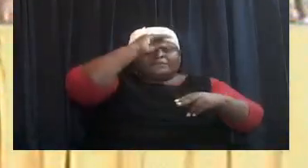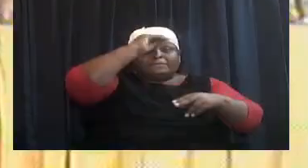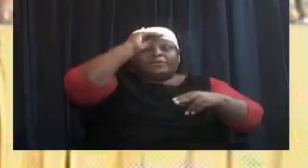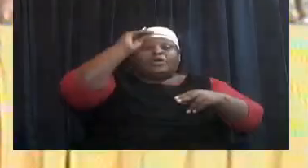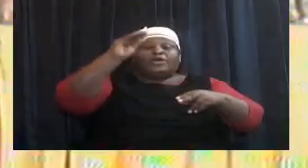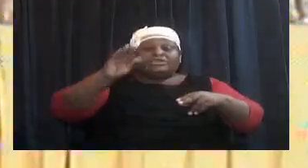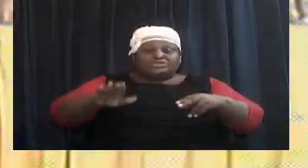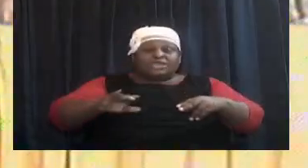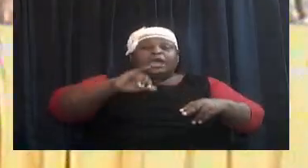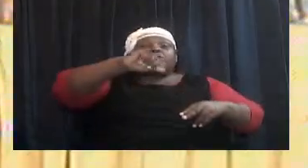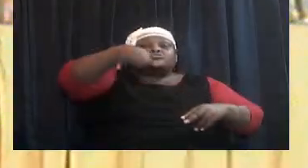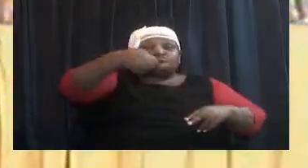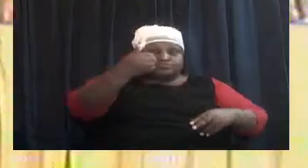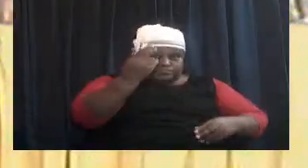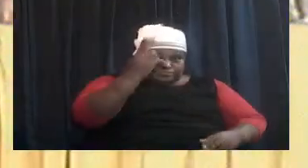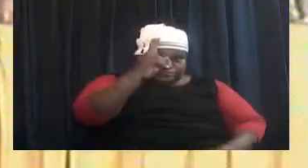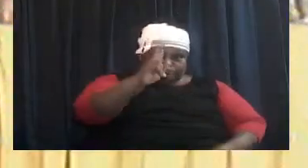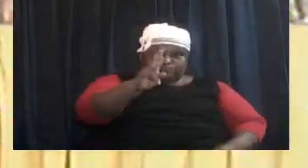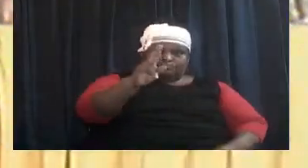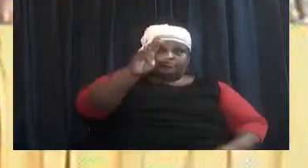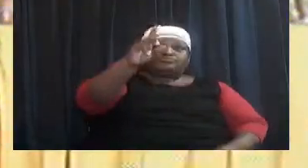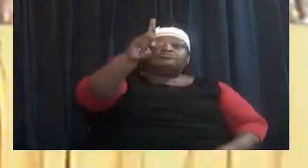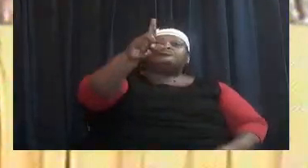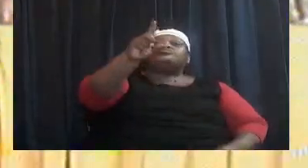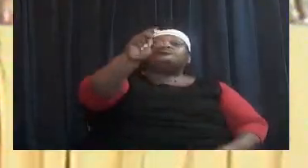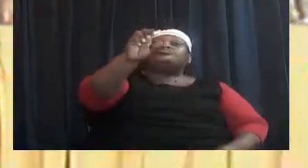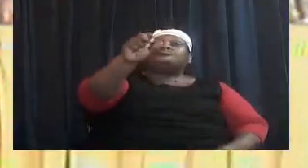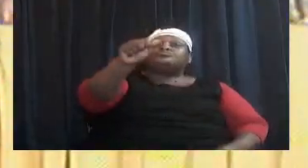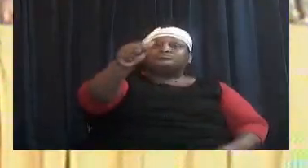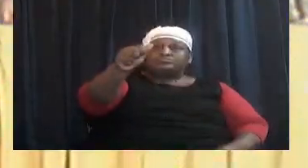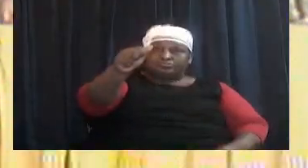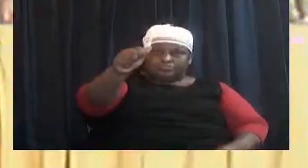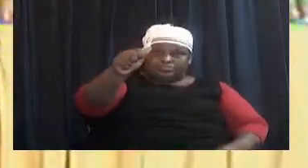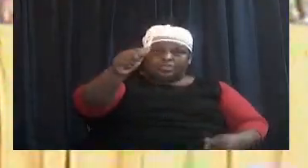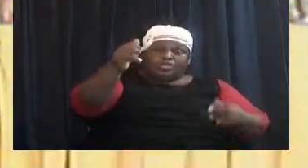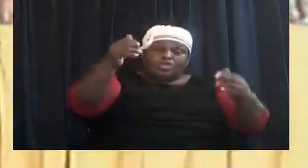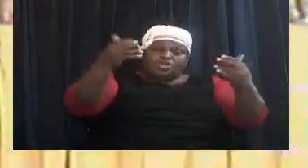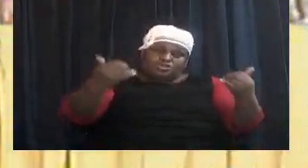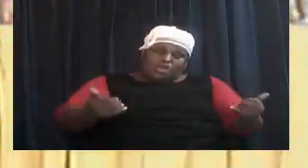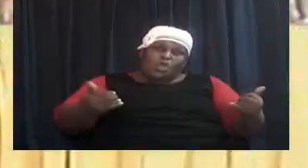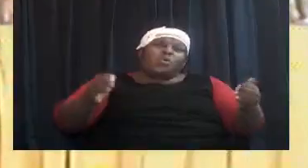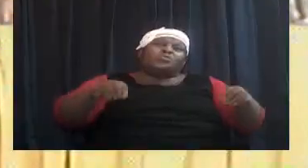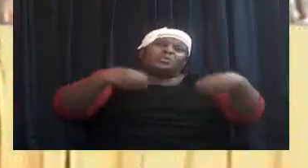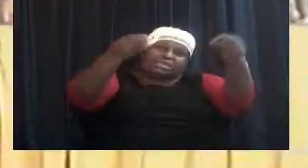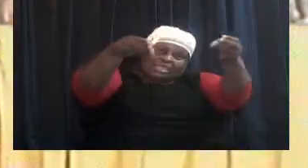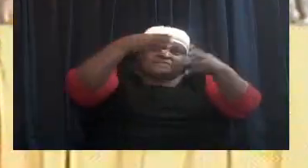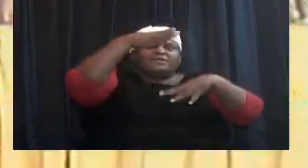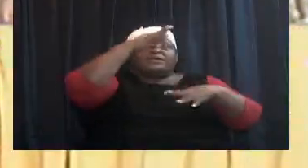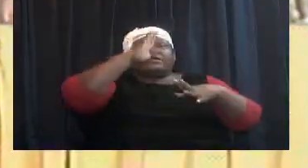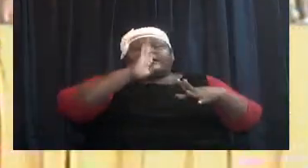And she said, now, let me give God the glory.